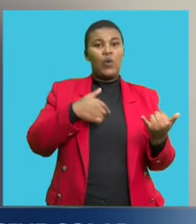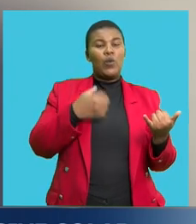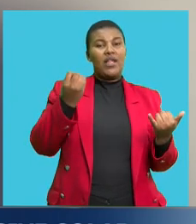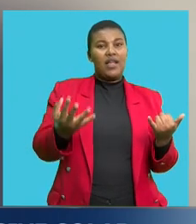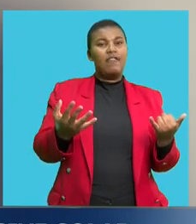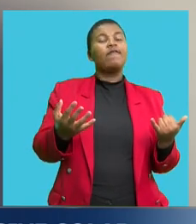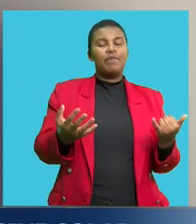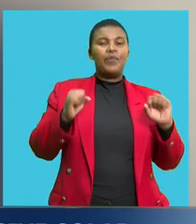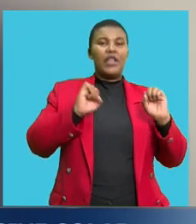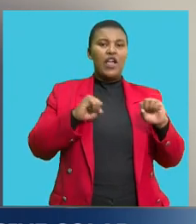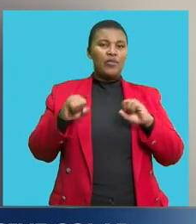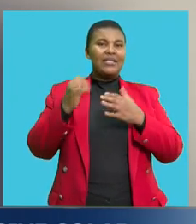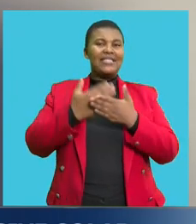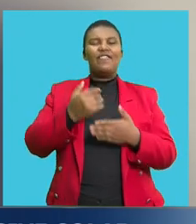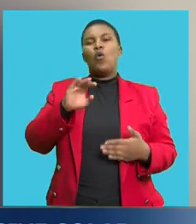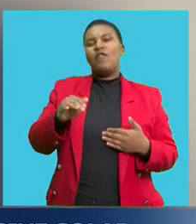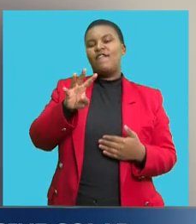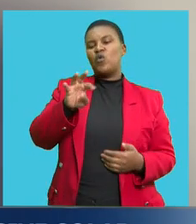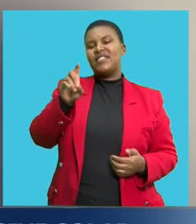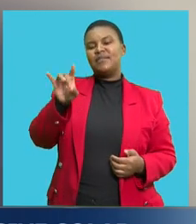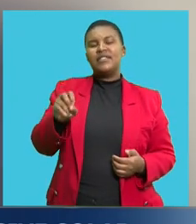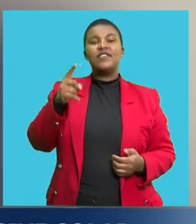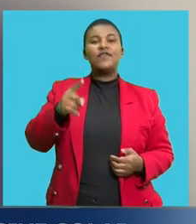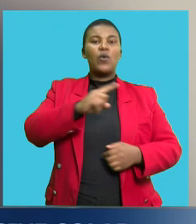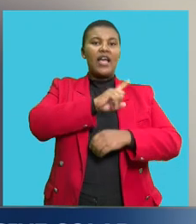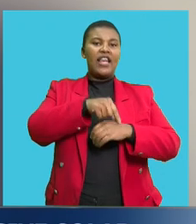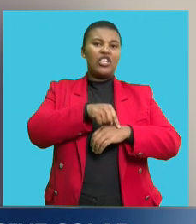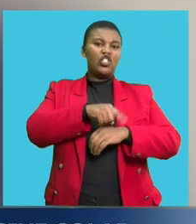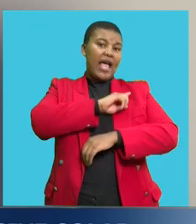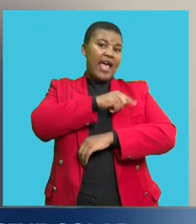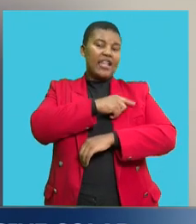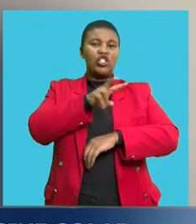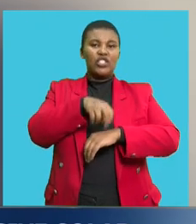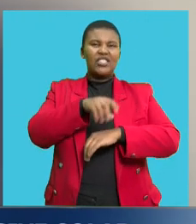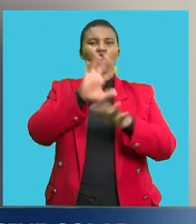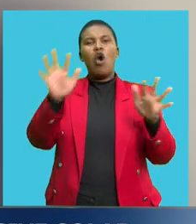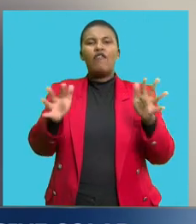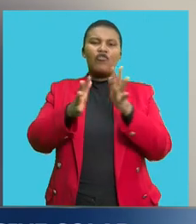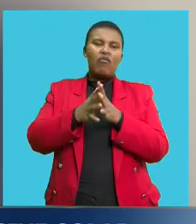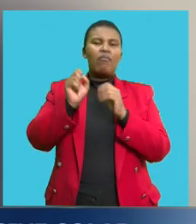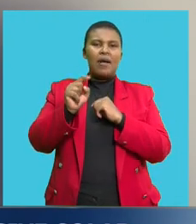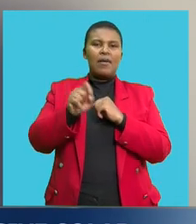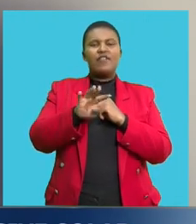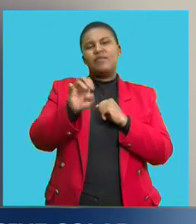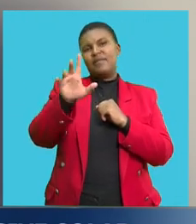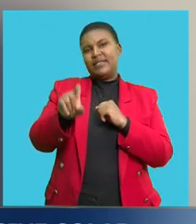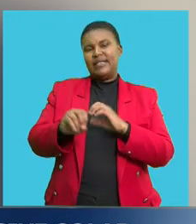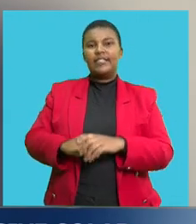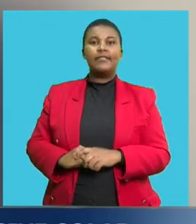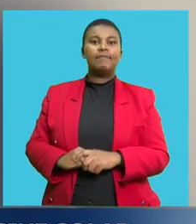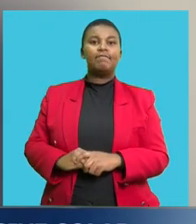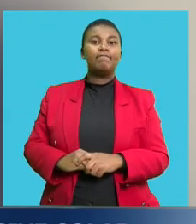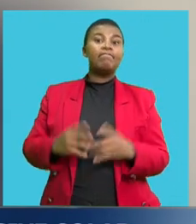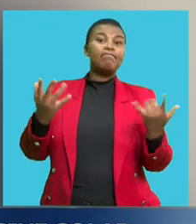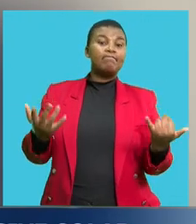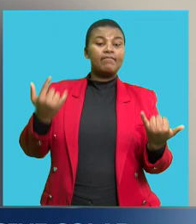agreements that save you up to 40% on your energy needs per kilowatt hour, and overall your energy costs by 30%. So this is my